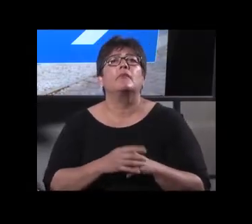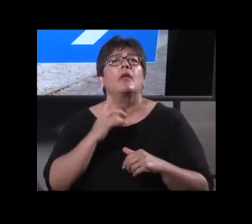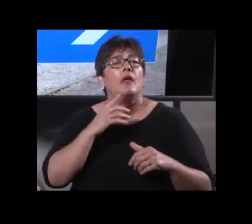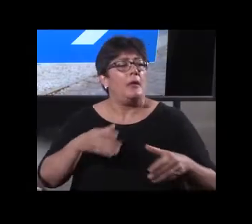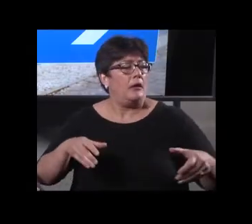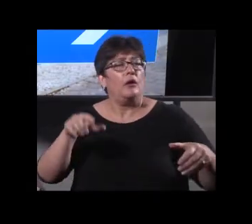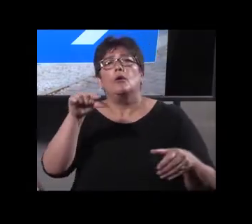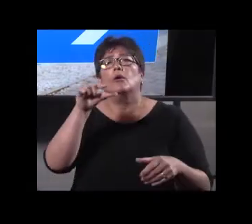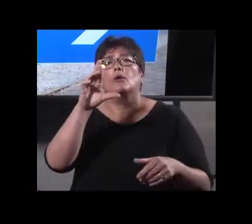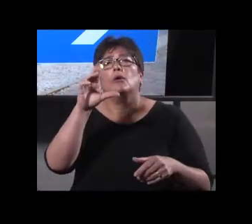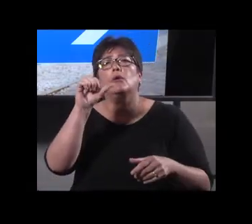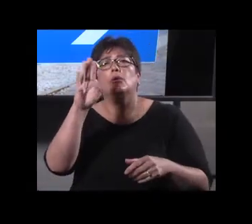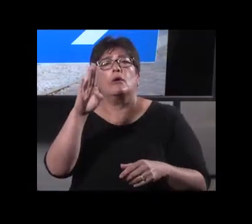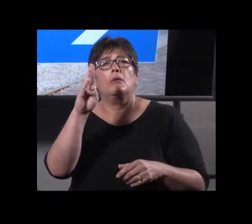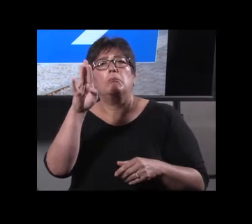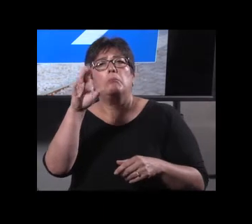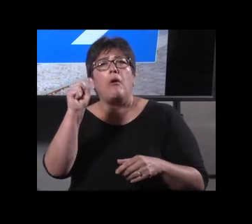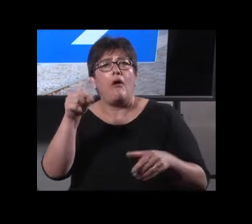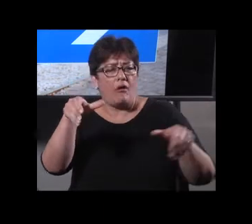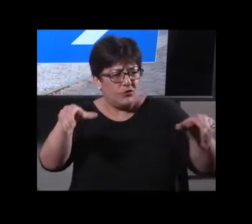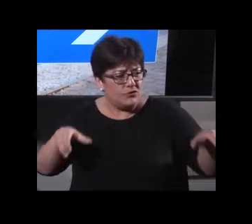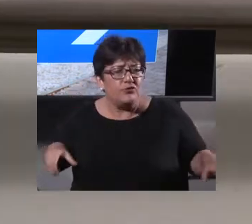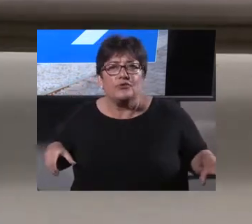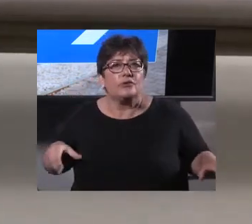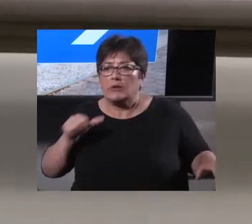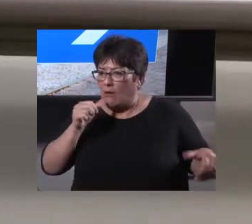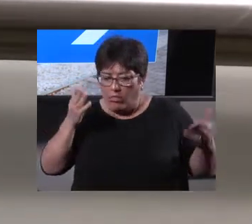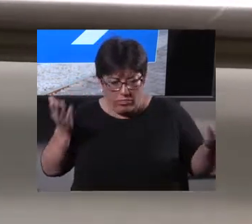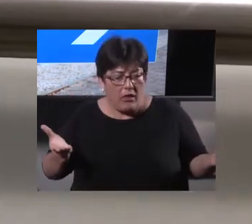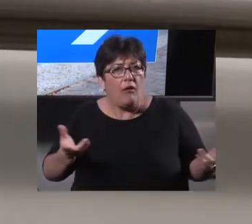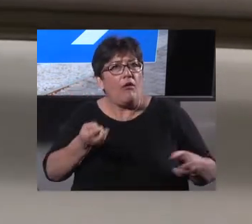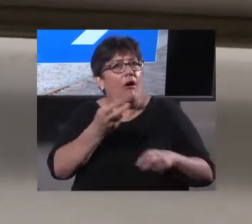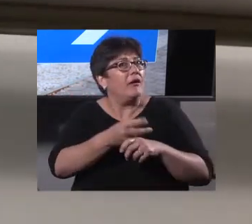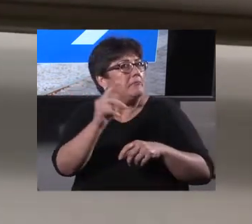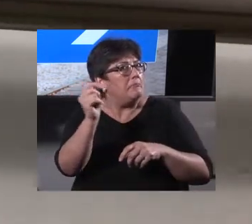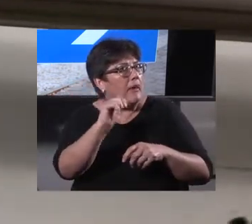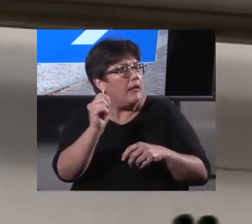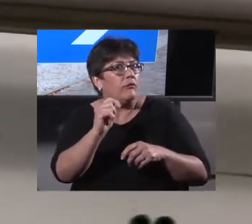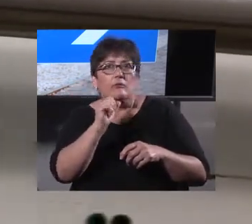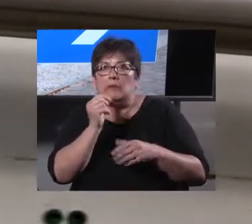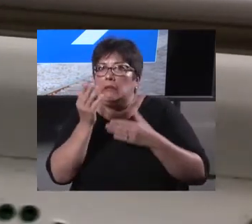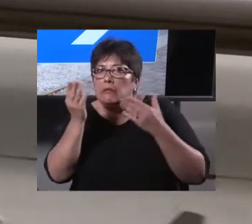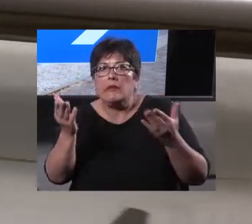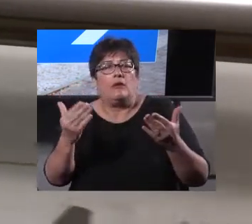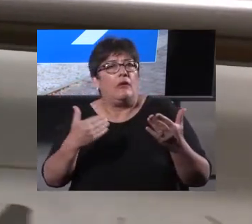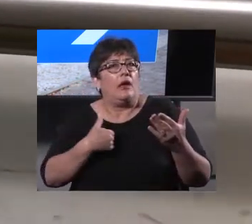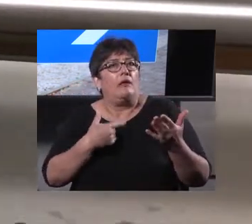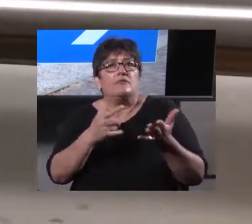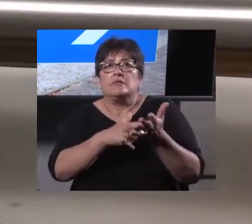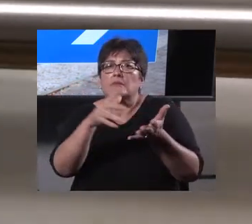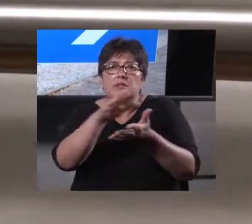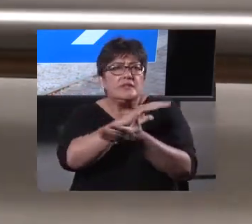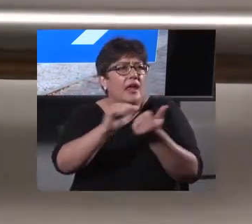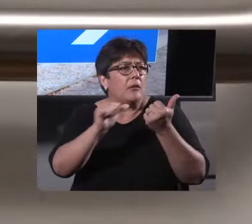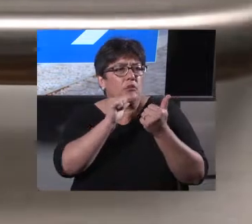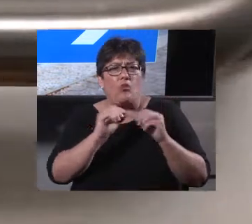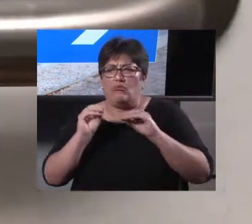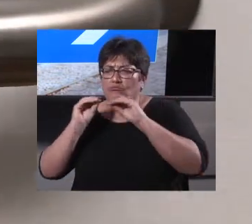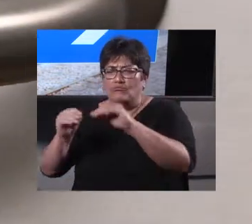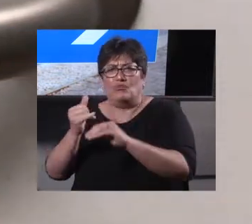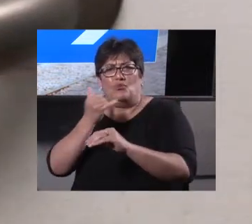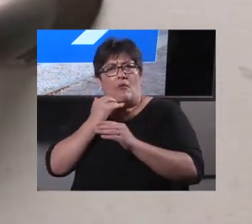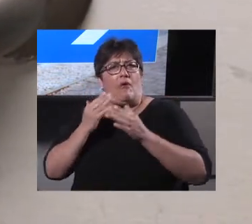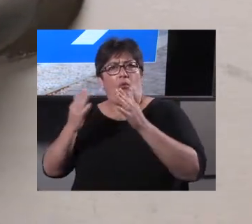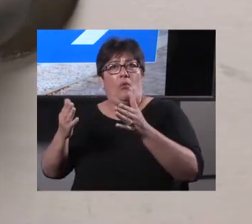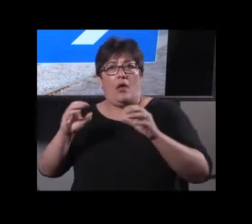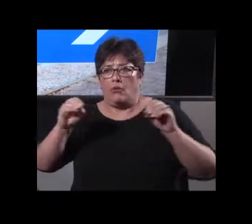in bathrooms and other places, it's very dangerous for there not to be grab bars. Sometimes they get damaged or they're not installed properly. That's always